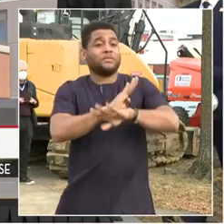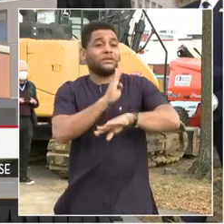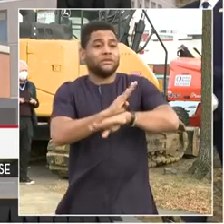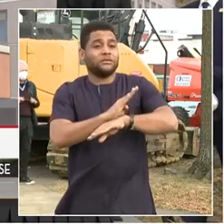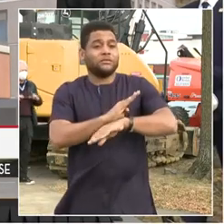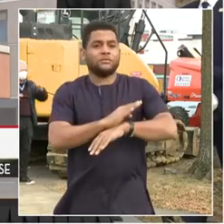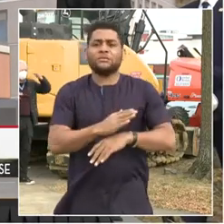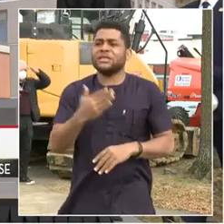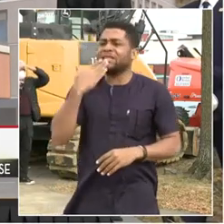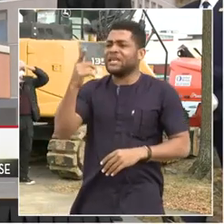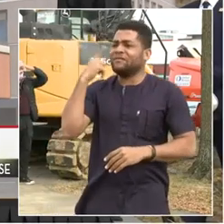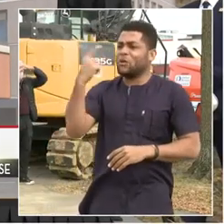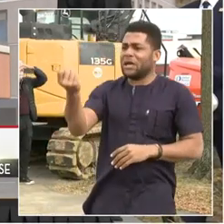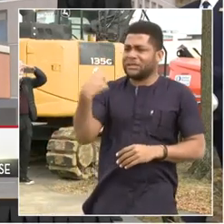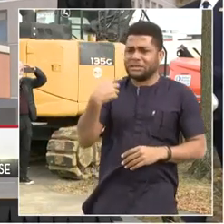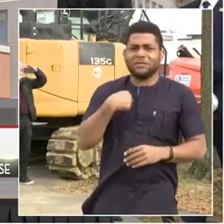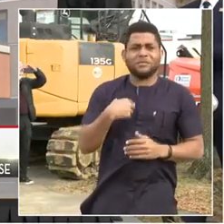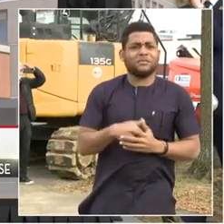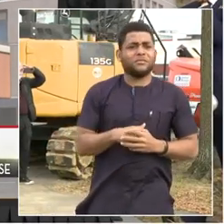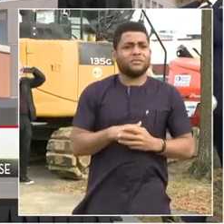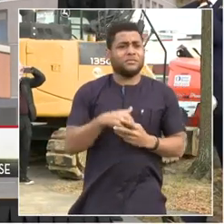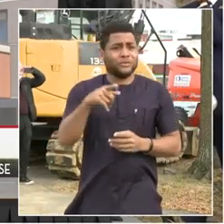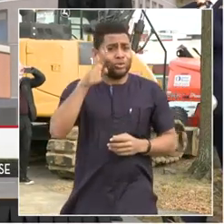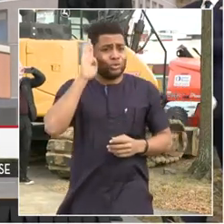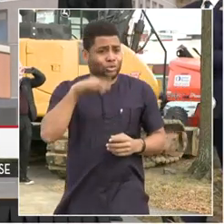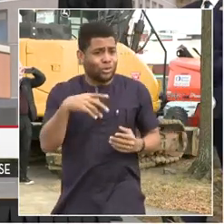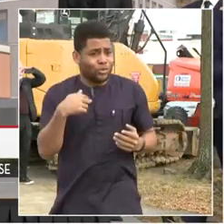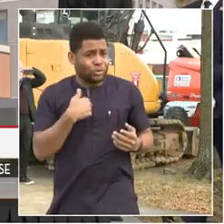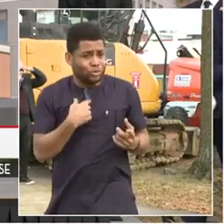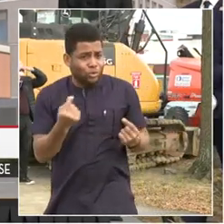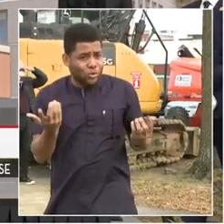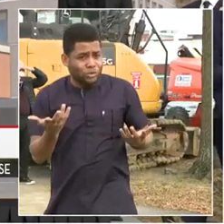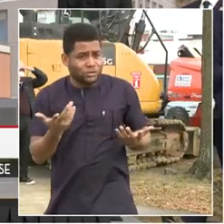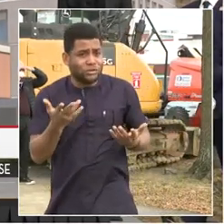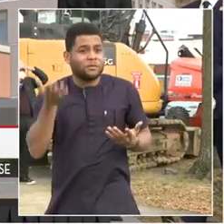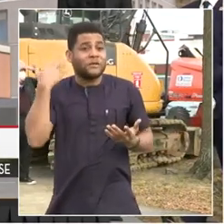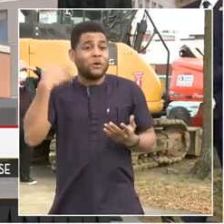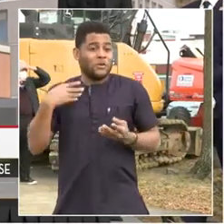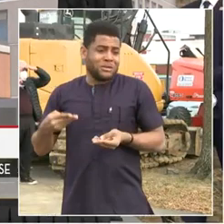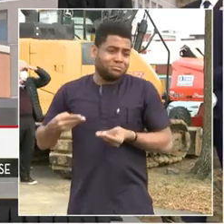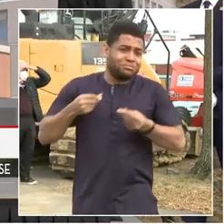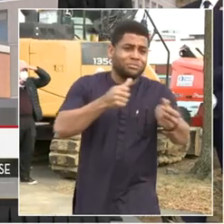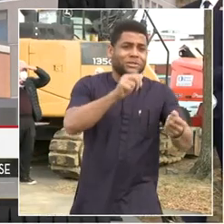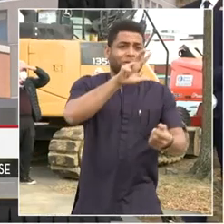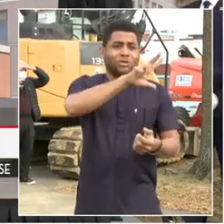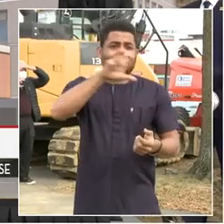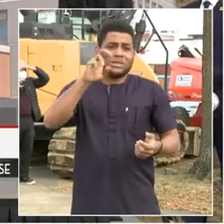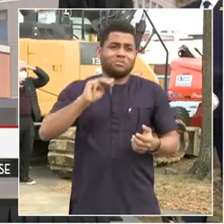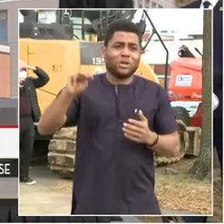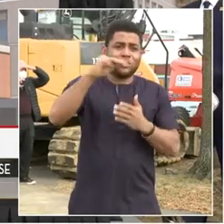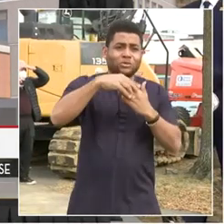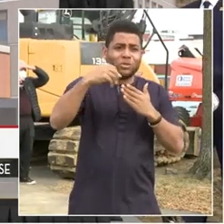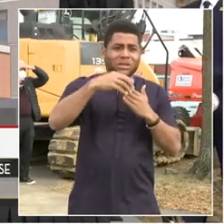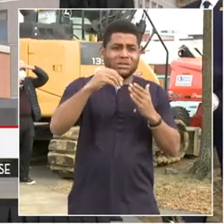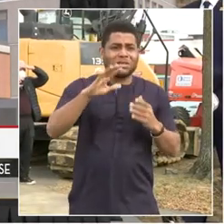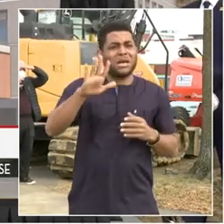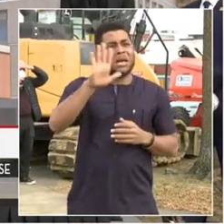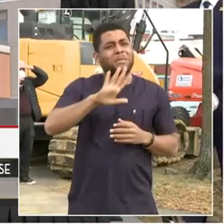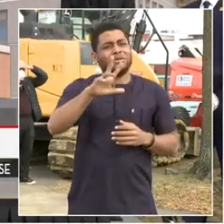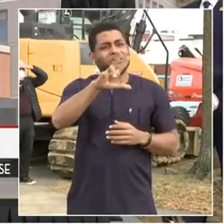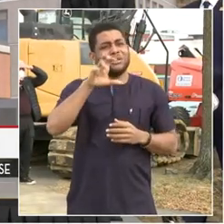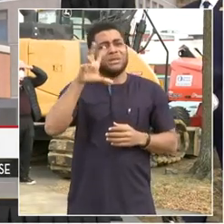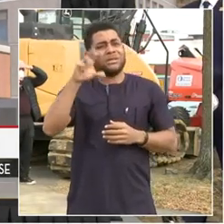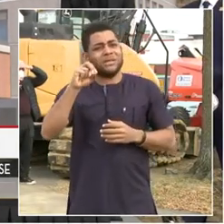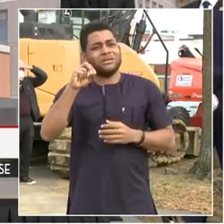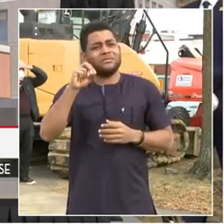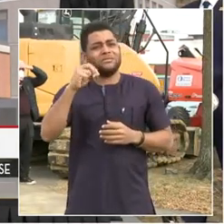that question, because you know what we do. We have gone from spending $300 million, about $330 with CBEs in the District